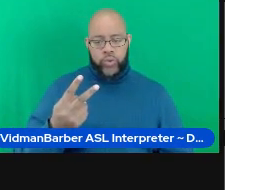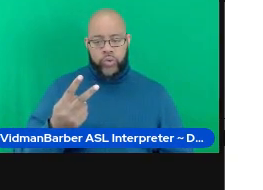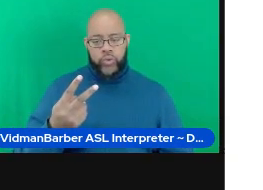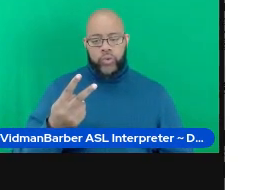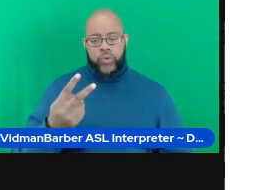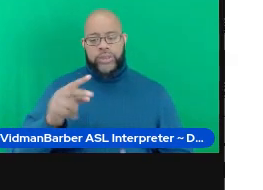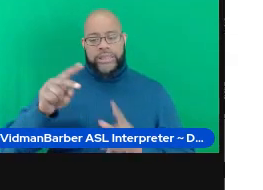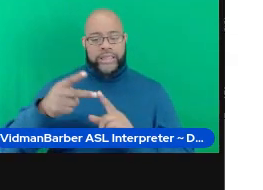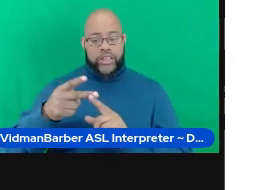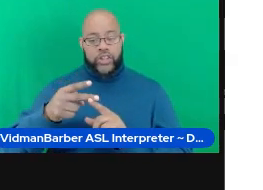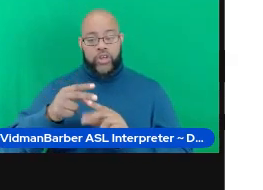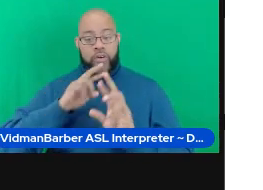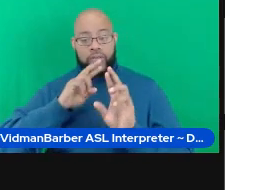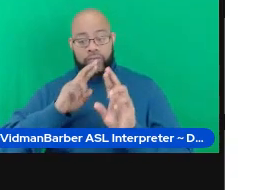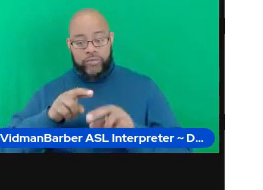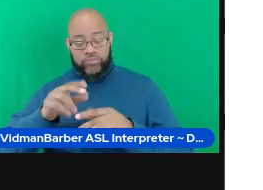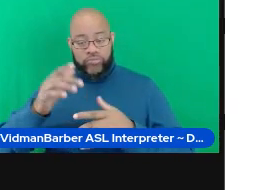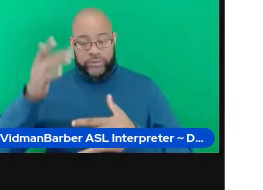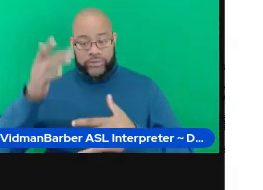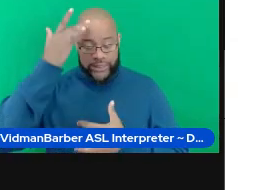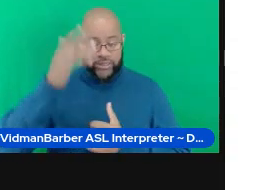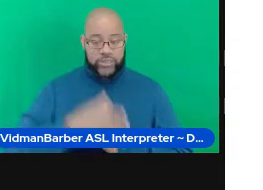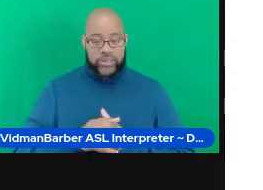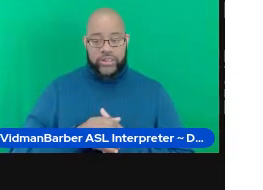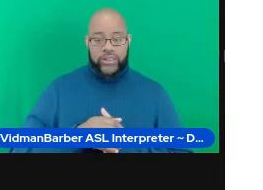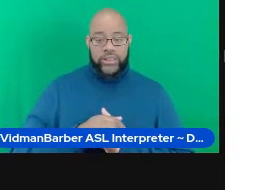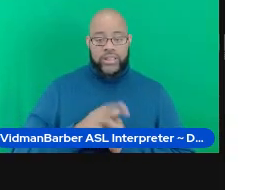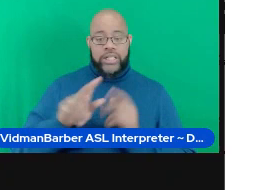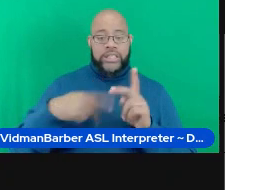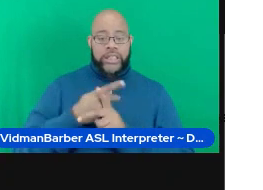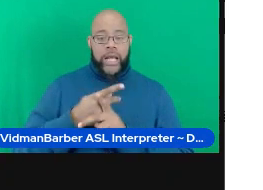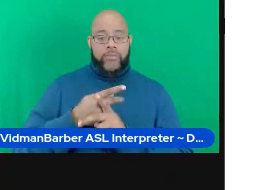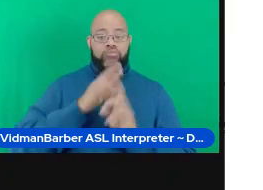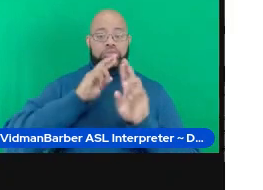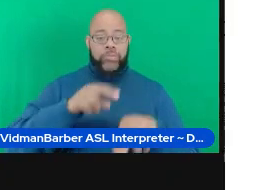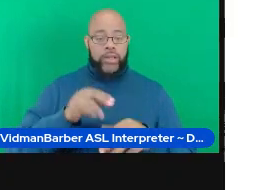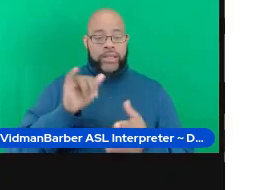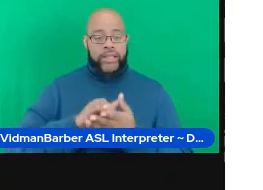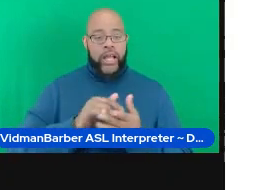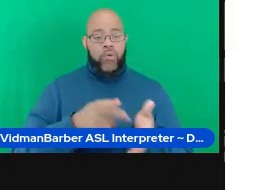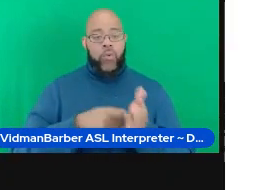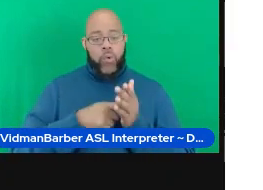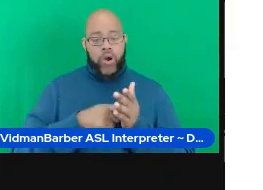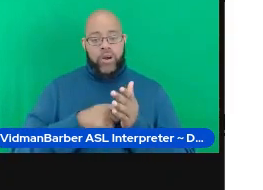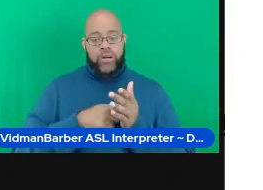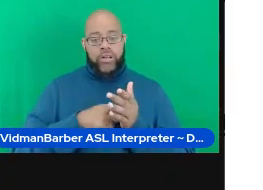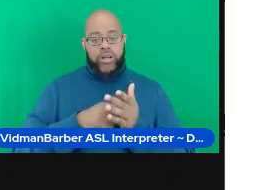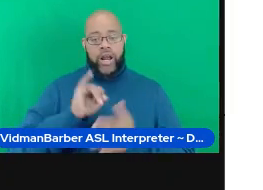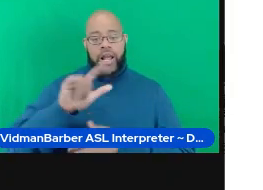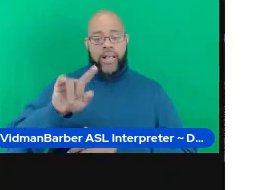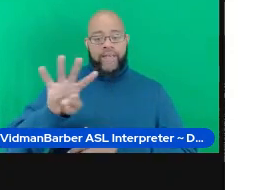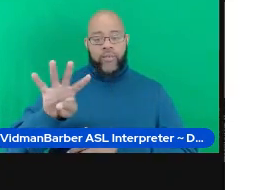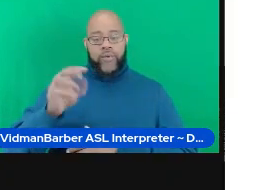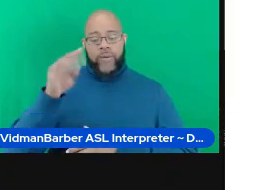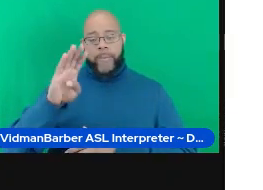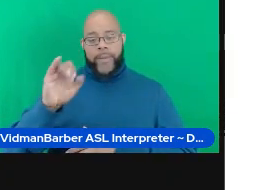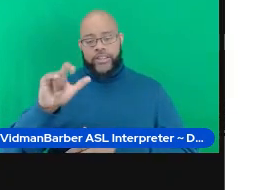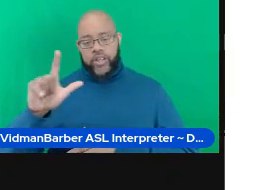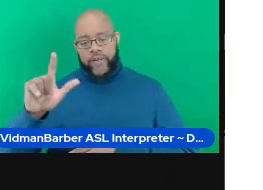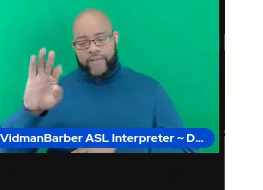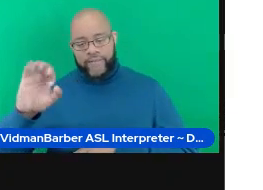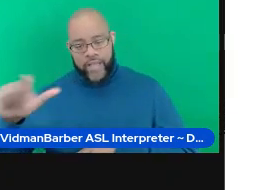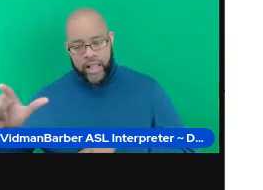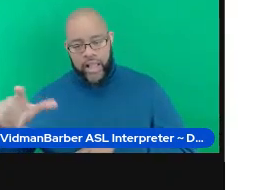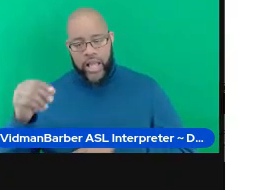immune responses in a clear type 2 immunophenotyped response that required IL-4 from basophils in a